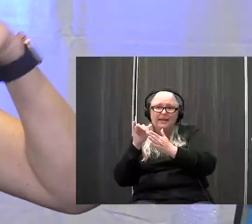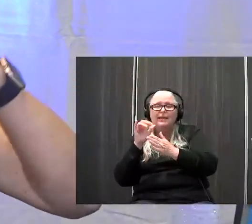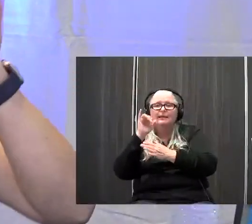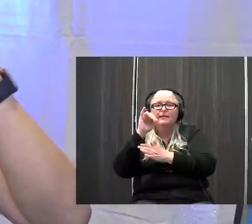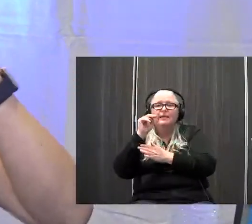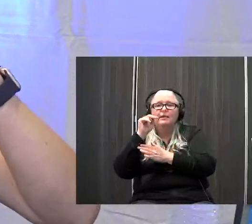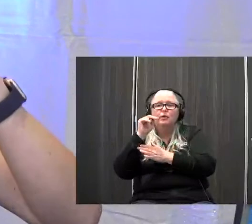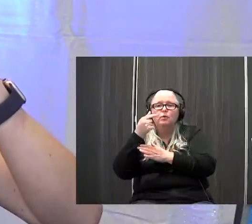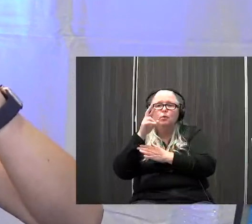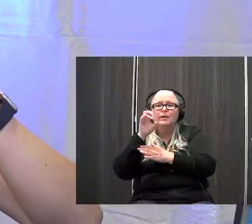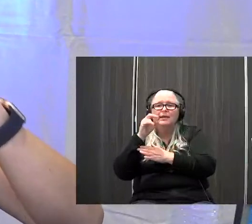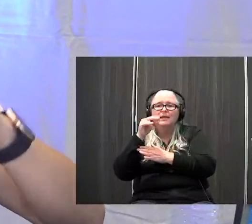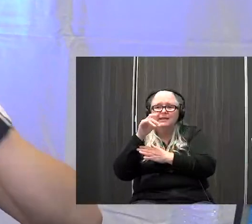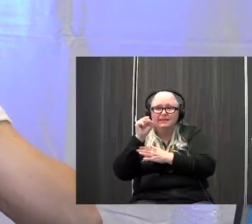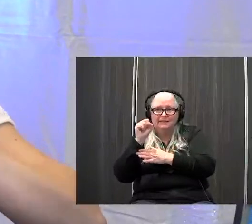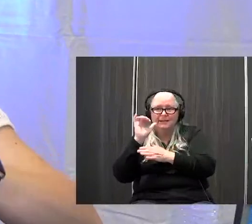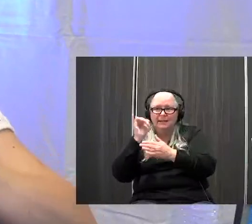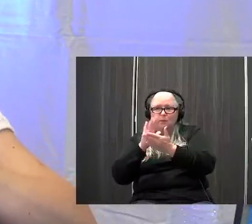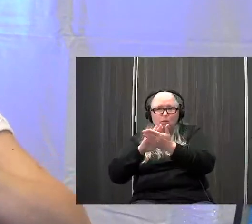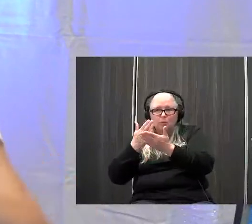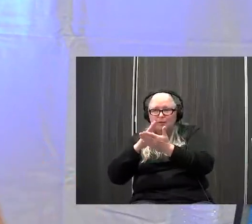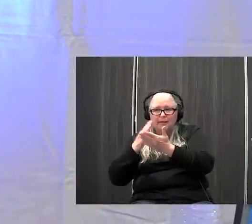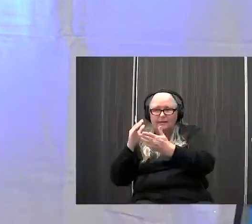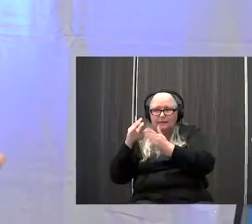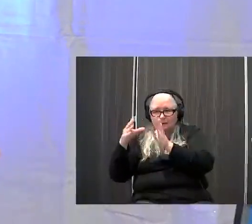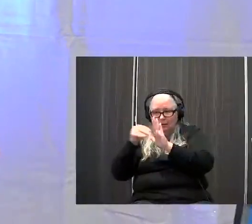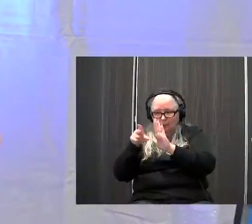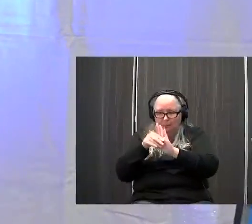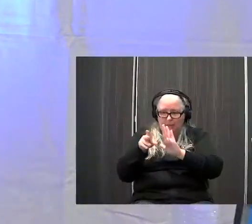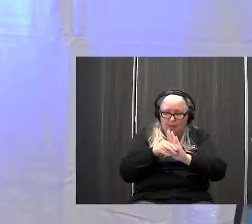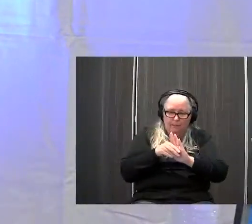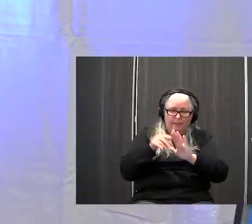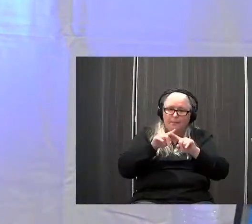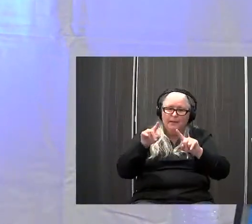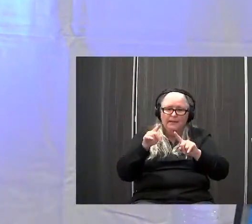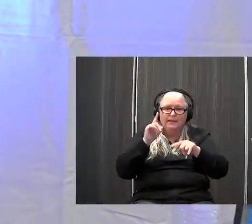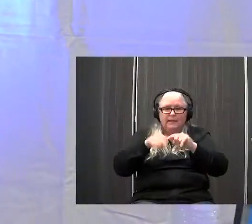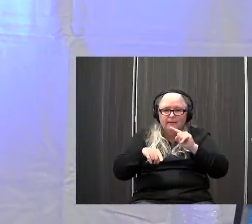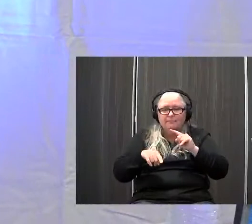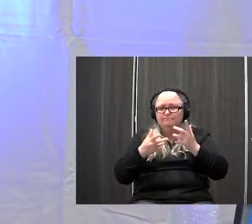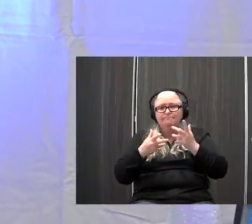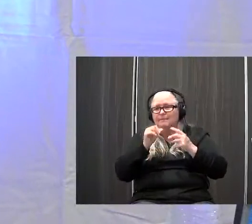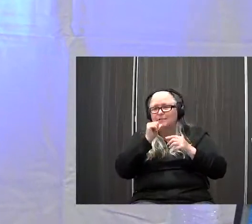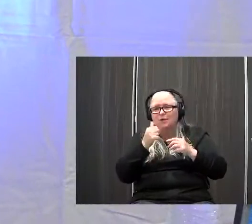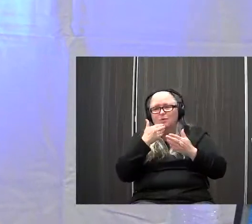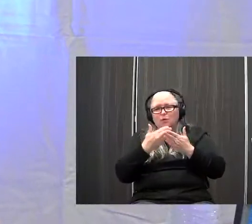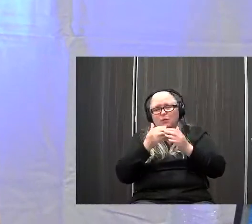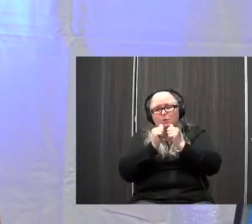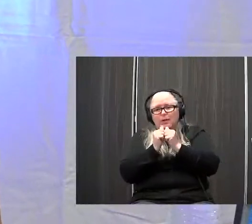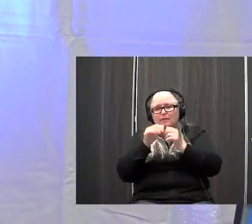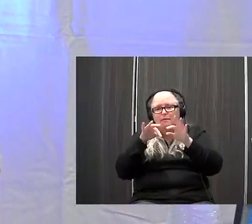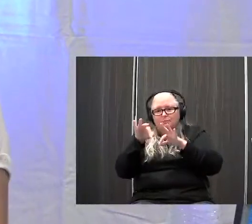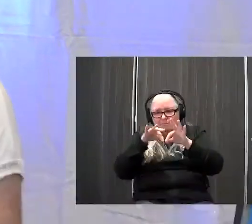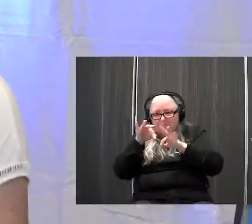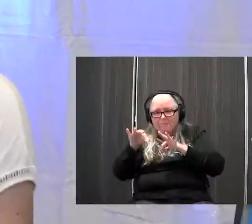list, but we're not so great at copying those instructions. But we all know that you cannot really bake a cake if you don't have